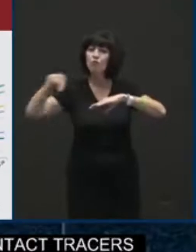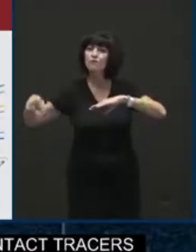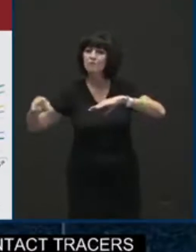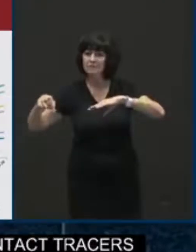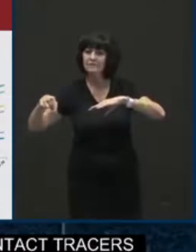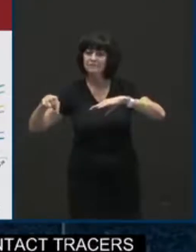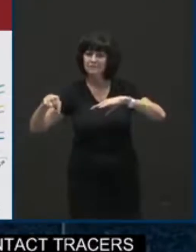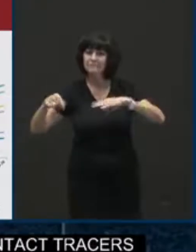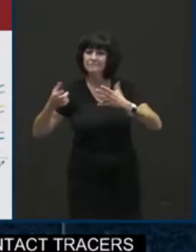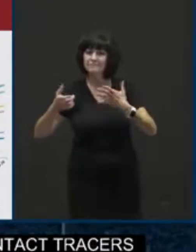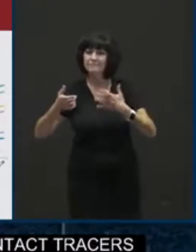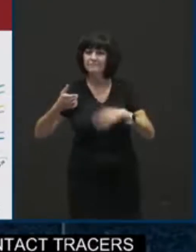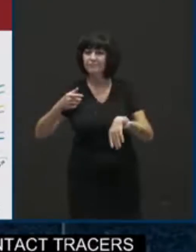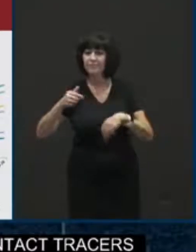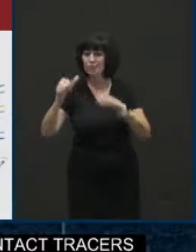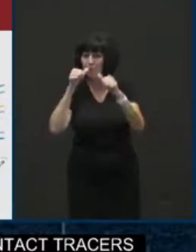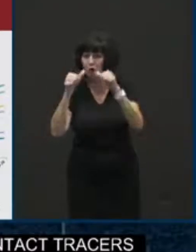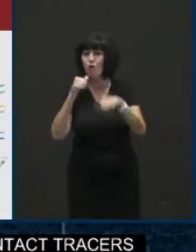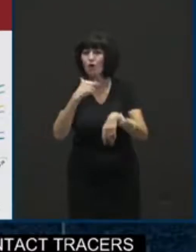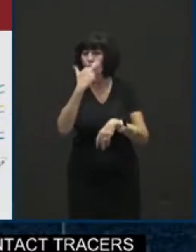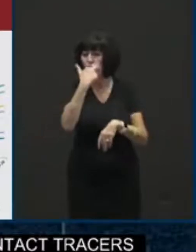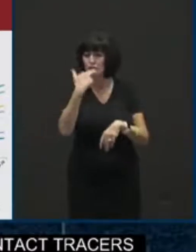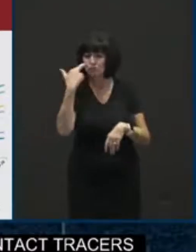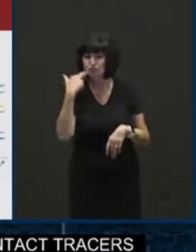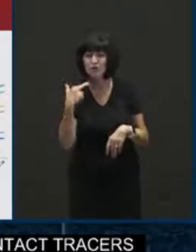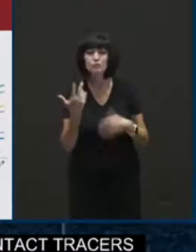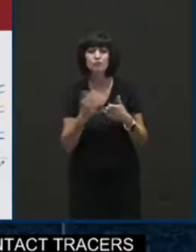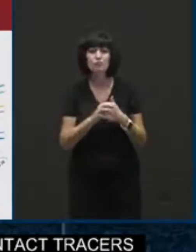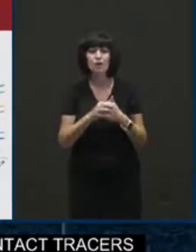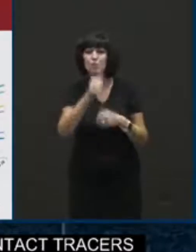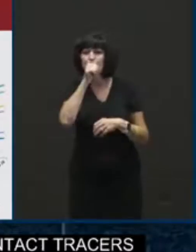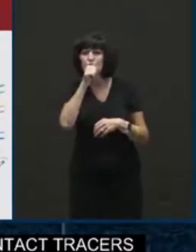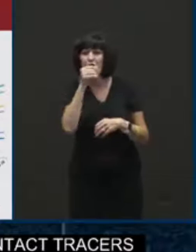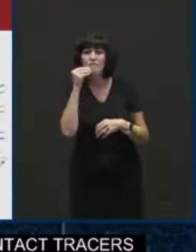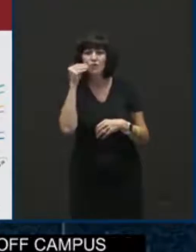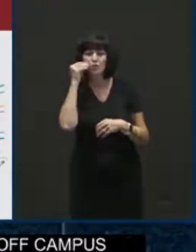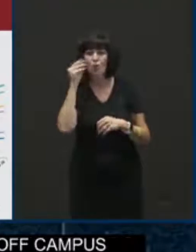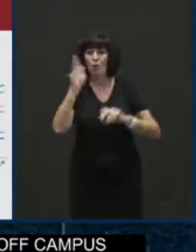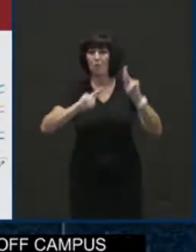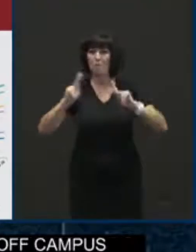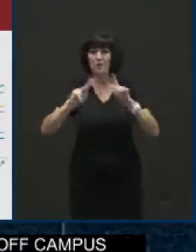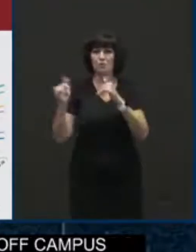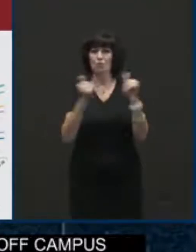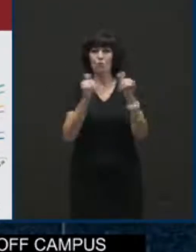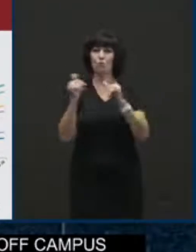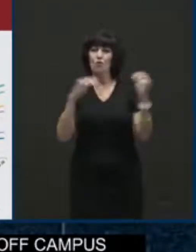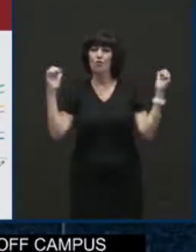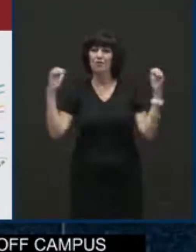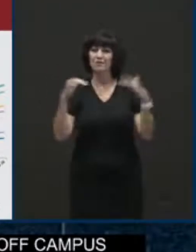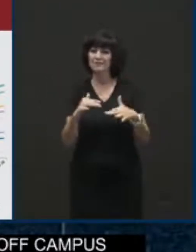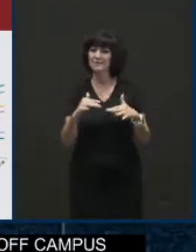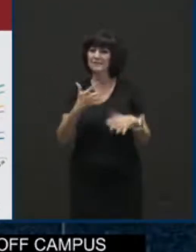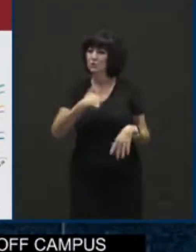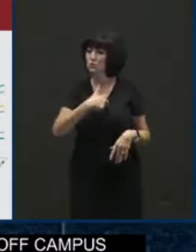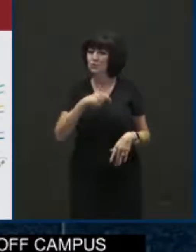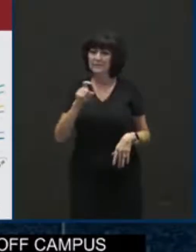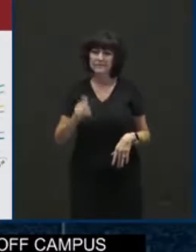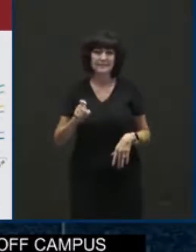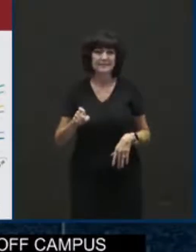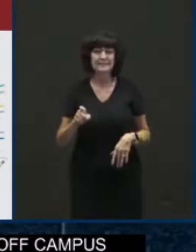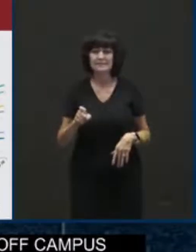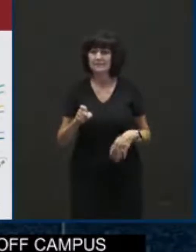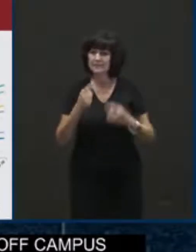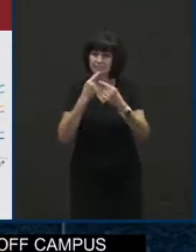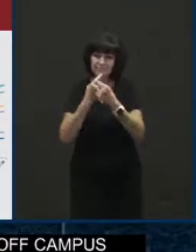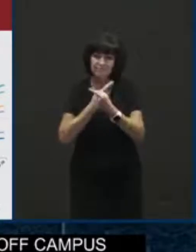restaurants there in Newark and other places. But we need to really double down on face mask